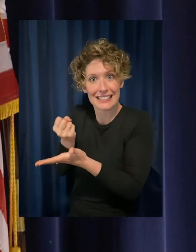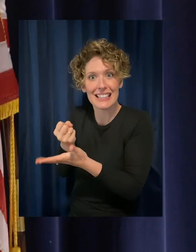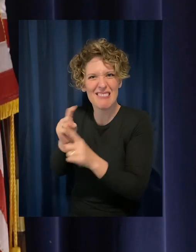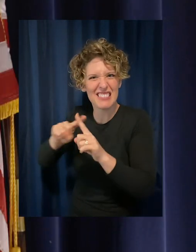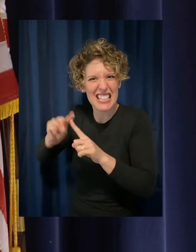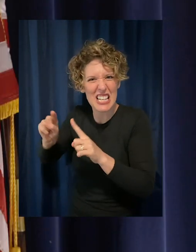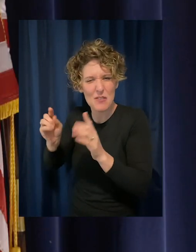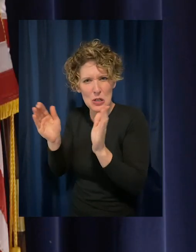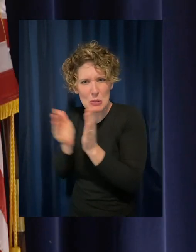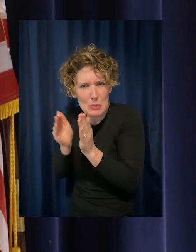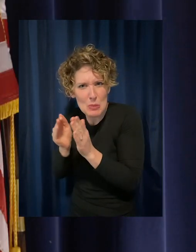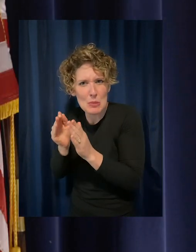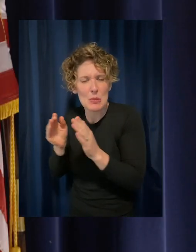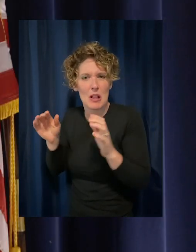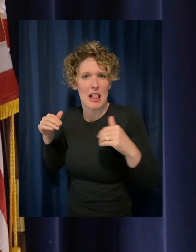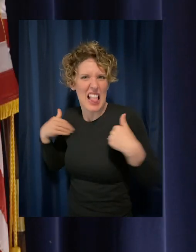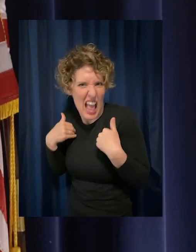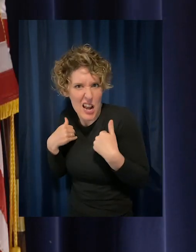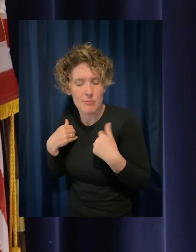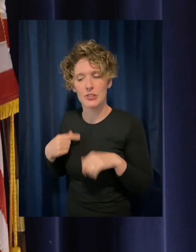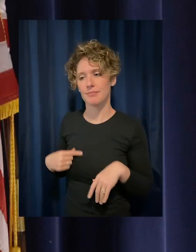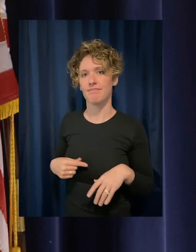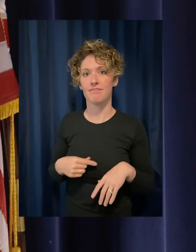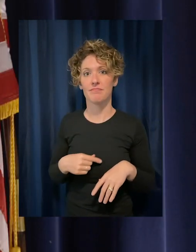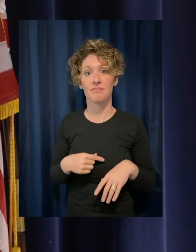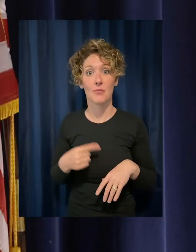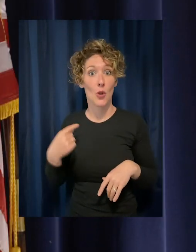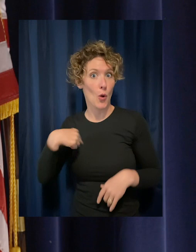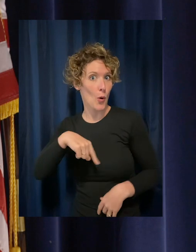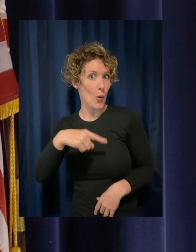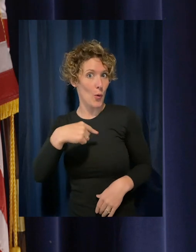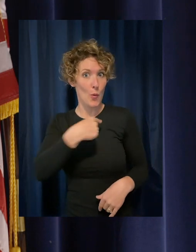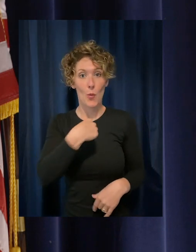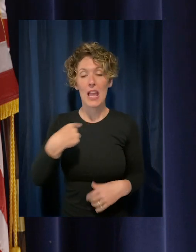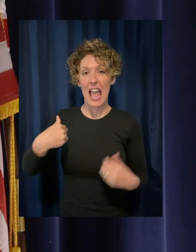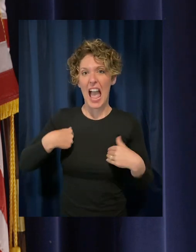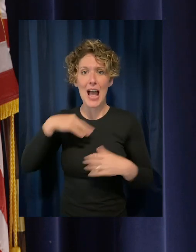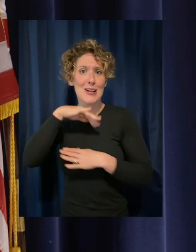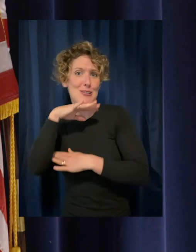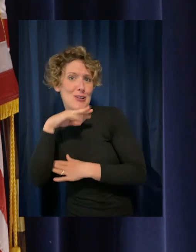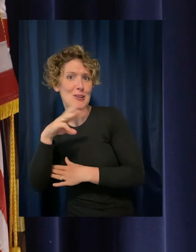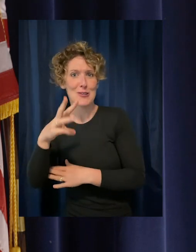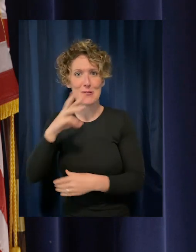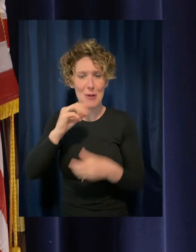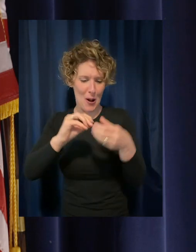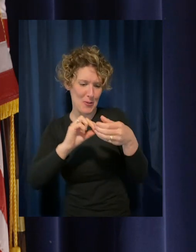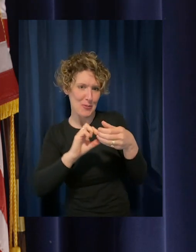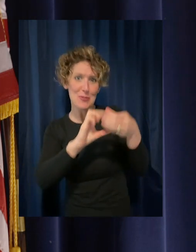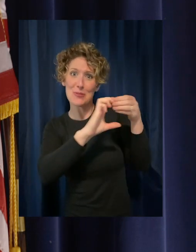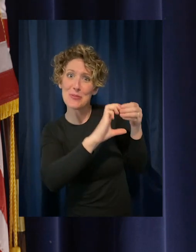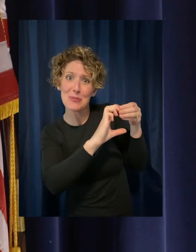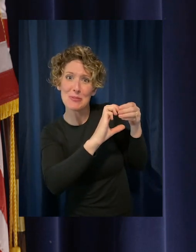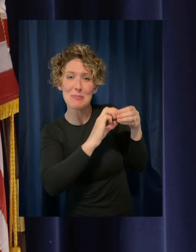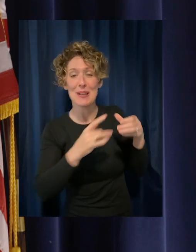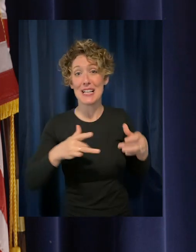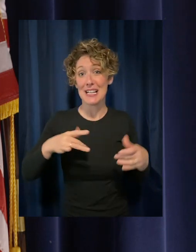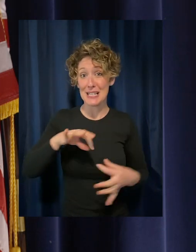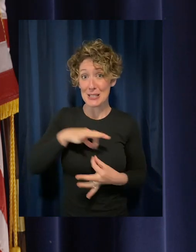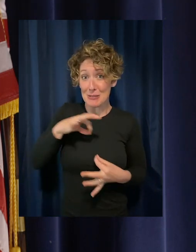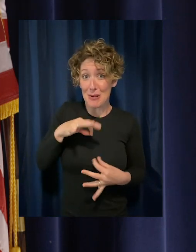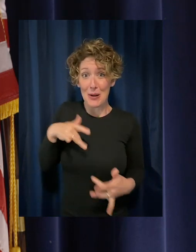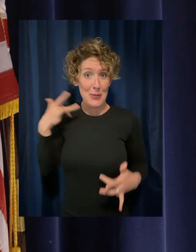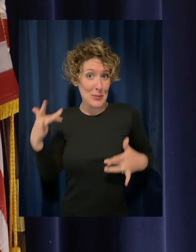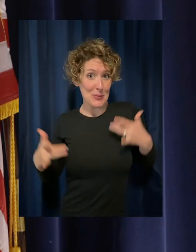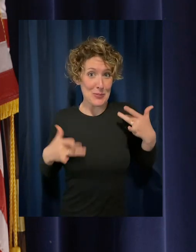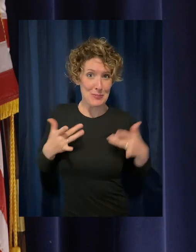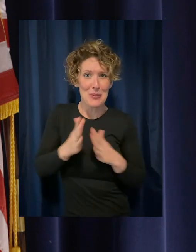brighter. Everything was picturesque. Our vials were full of murky swamp water, our spirits were high. What could